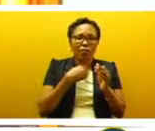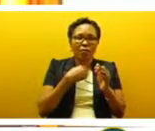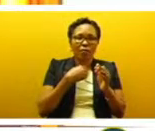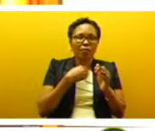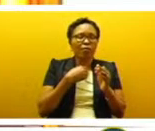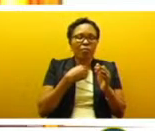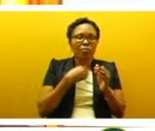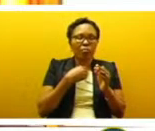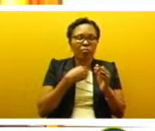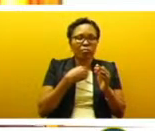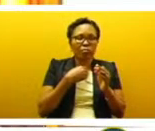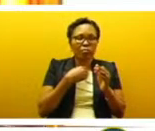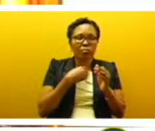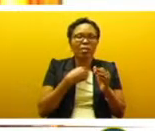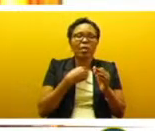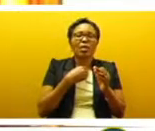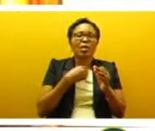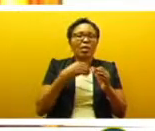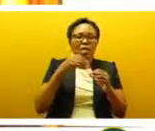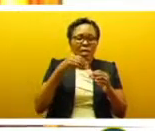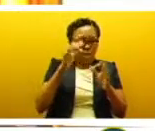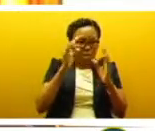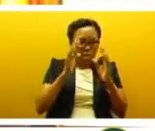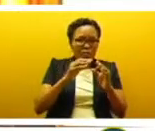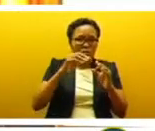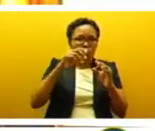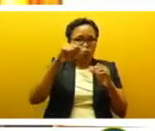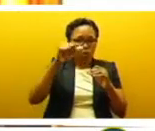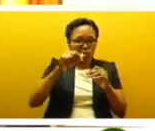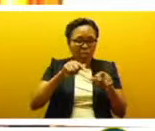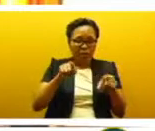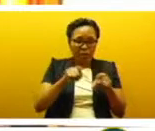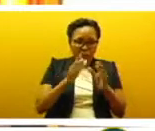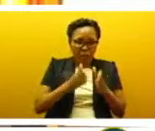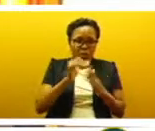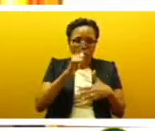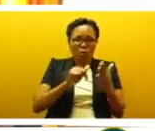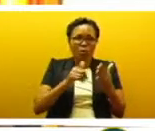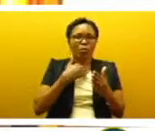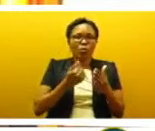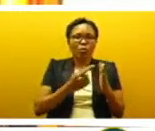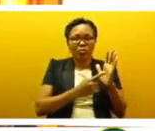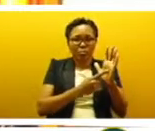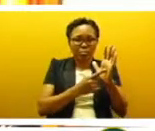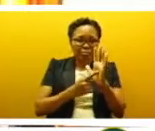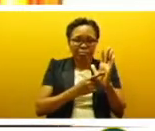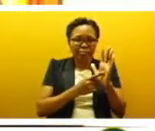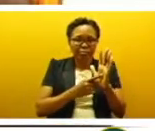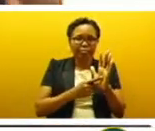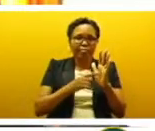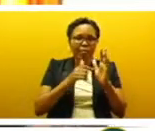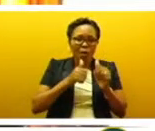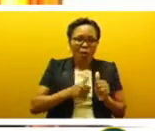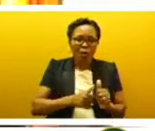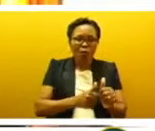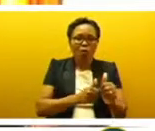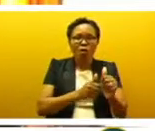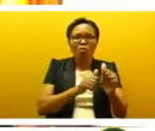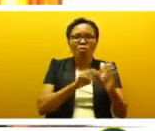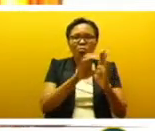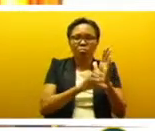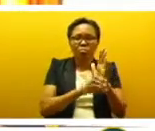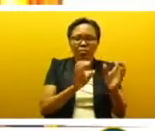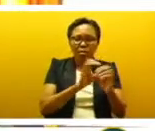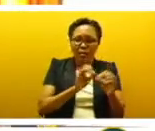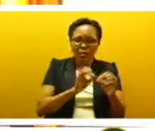stand. If quantitatively, as we shall demonstrate, there is non-compliance, again, you'll have to invalidate the election.